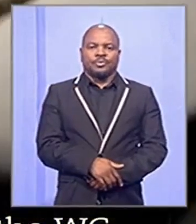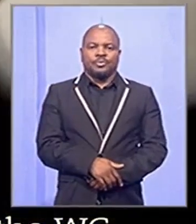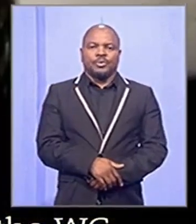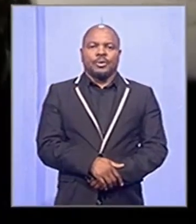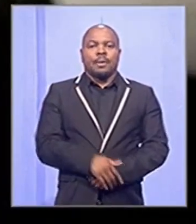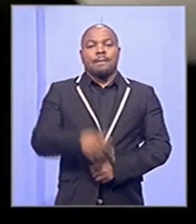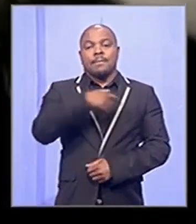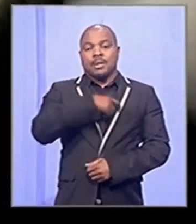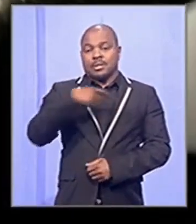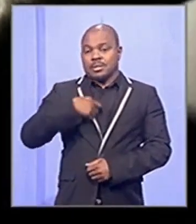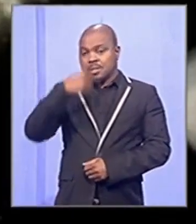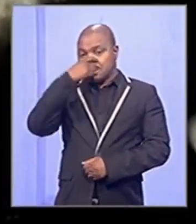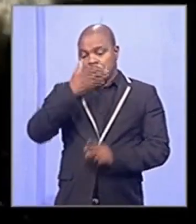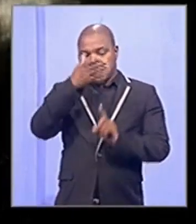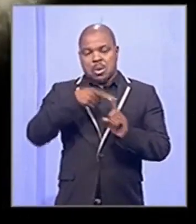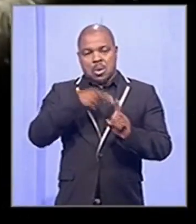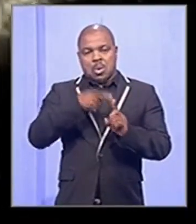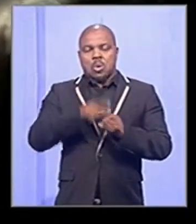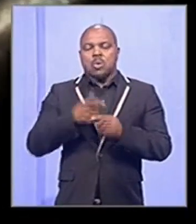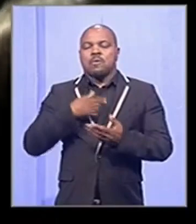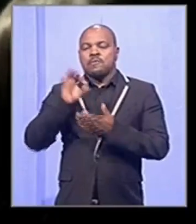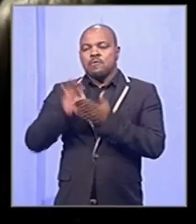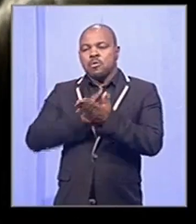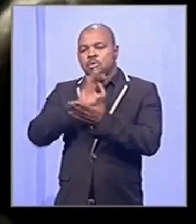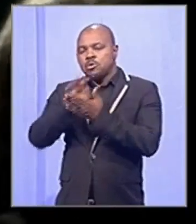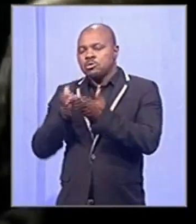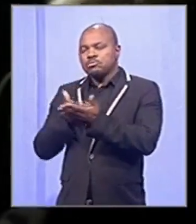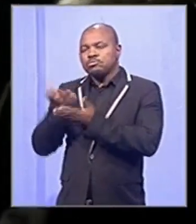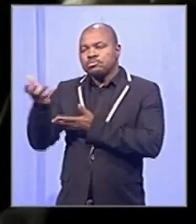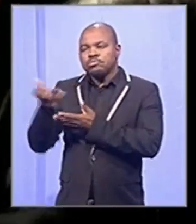wa habo o tla rarolla mathata a bona.